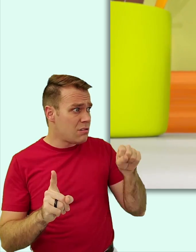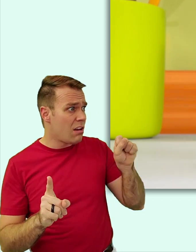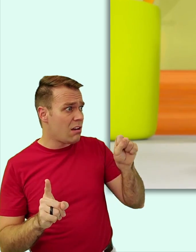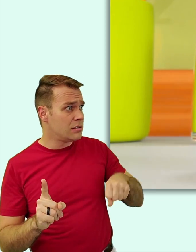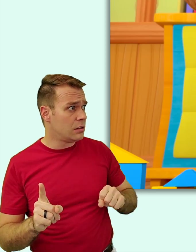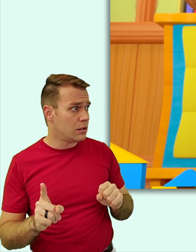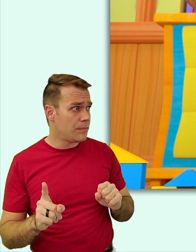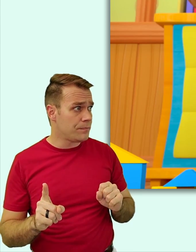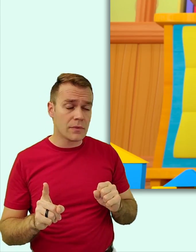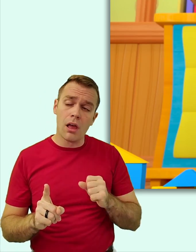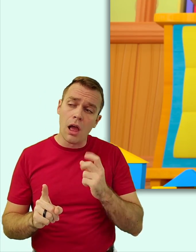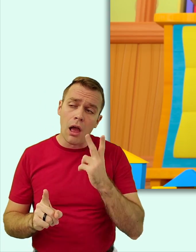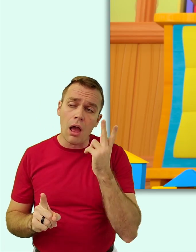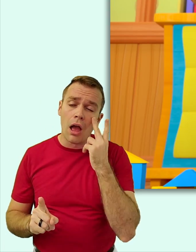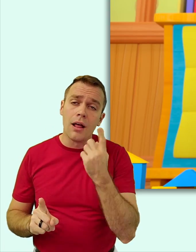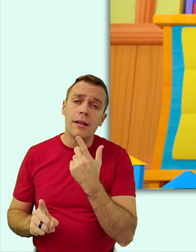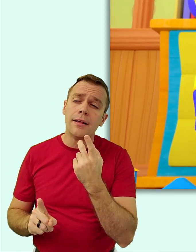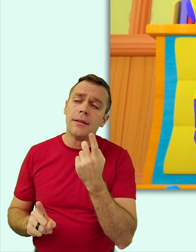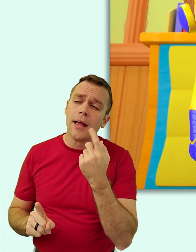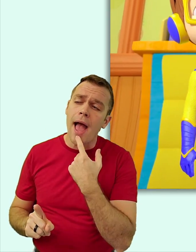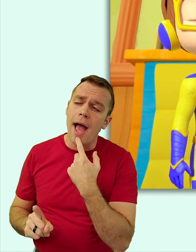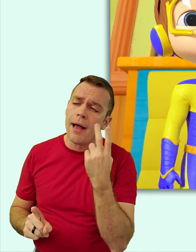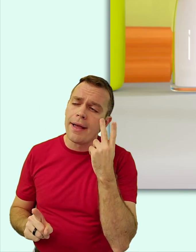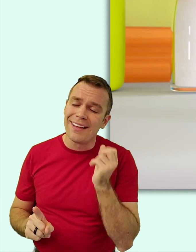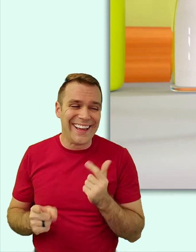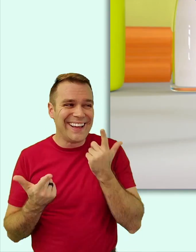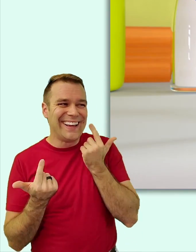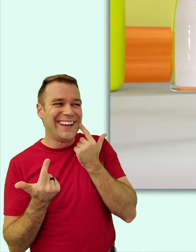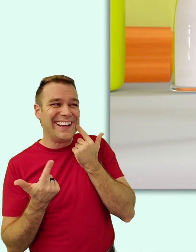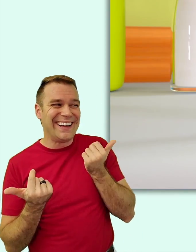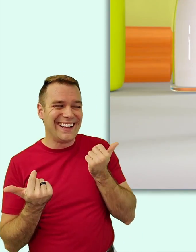sure? Yes, Papa. Open your mouth.